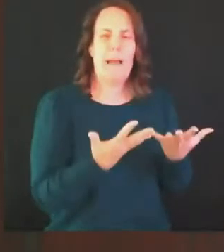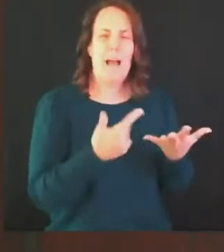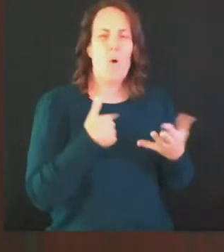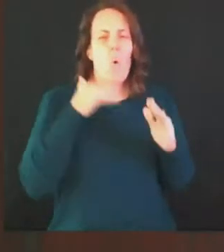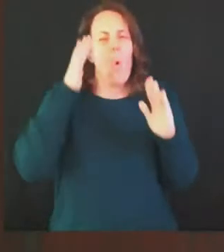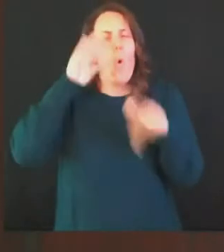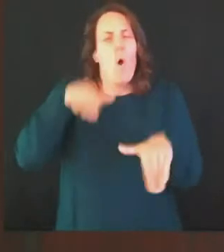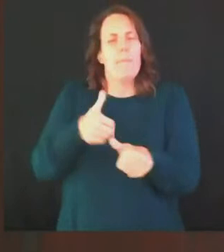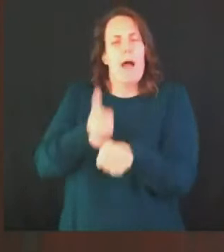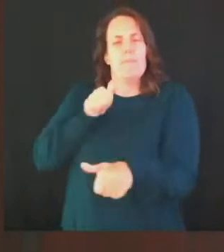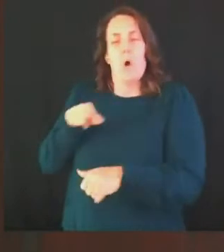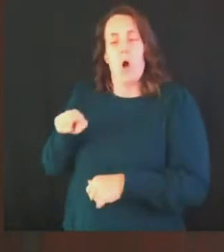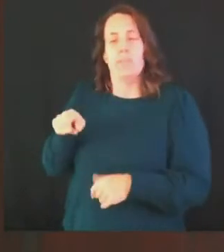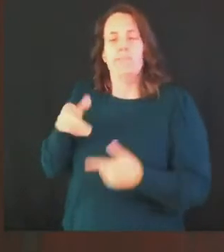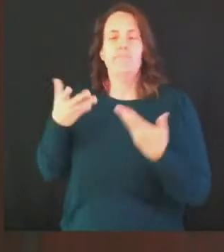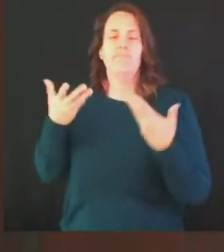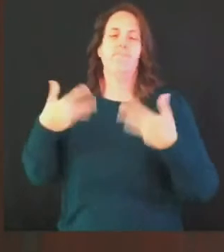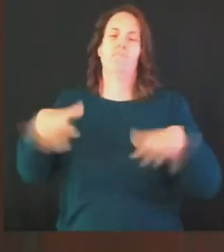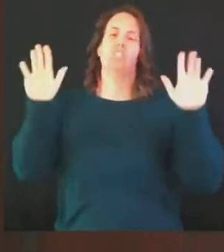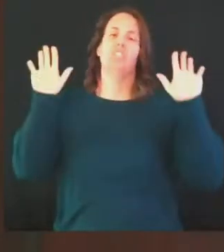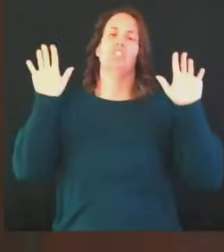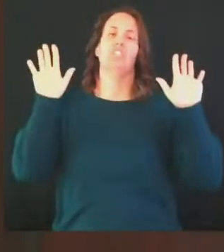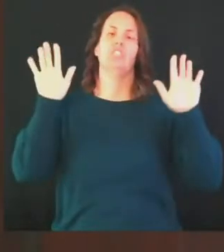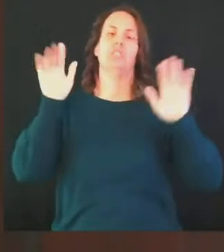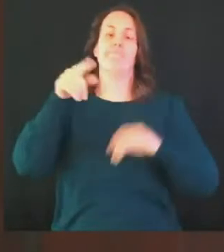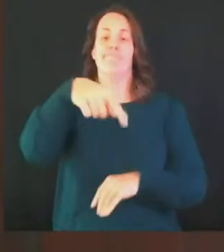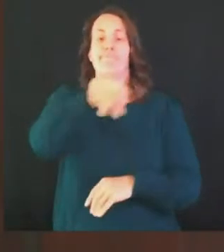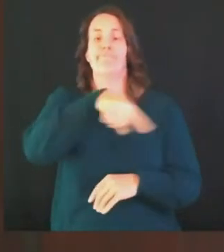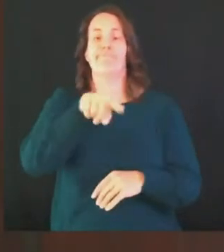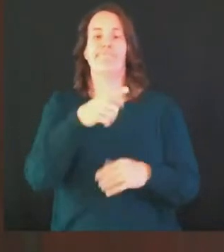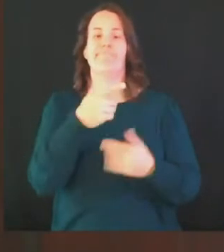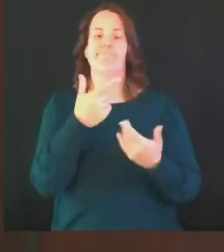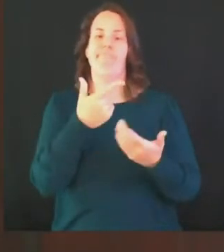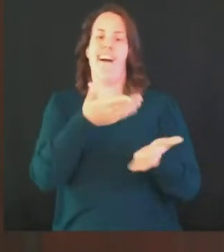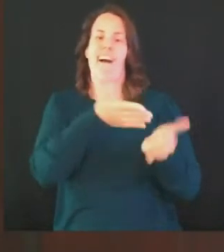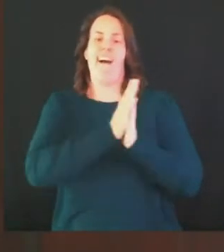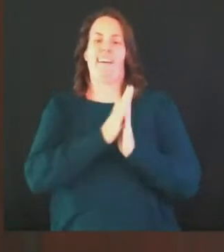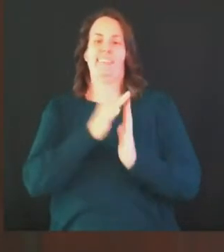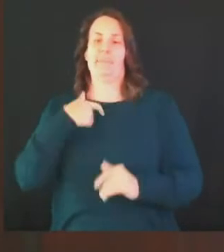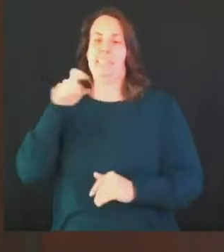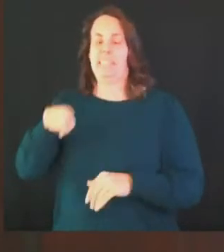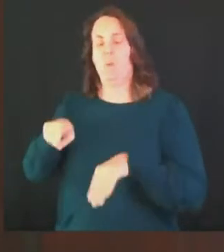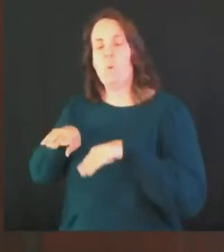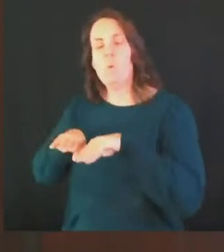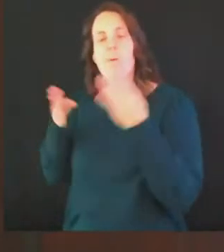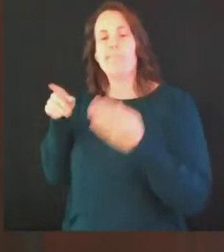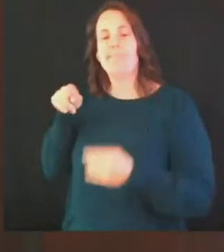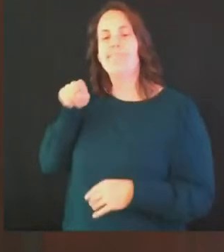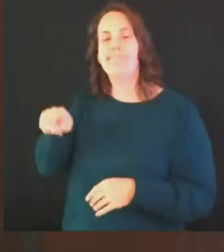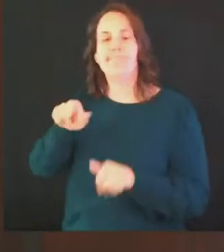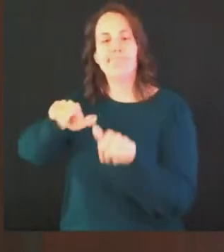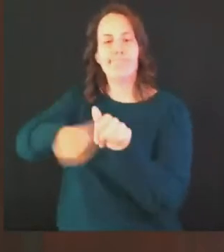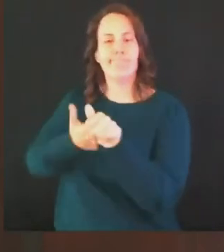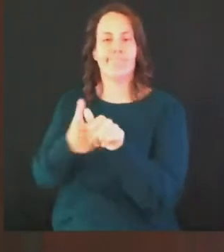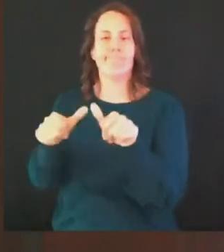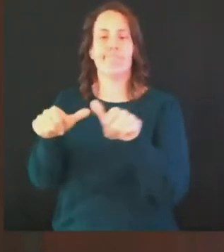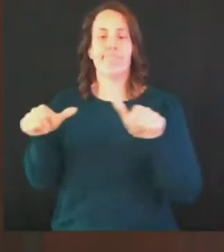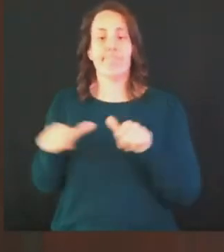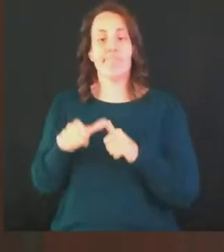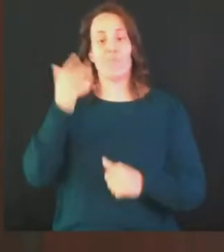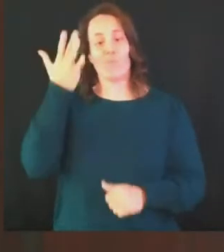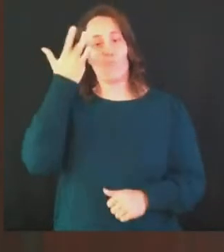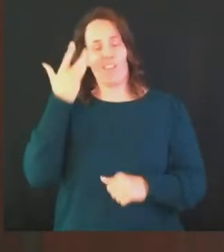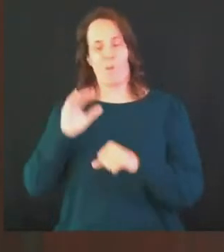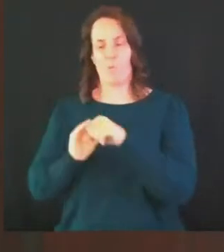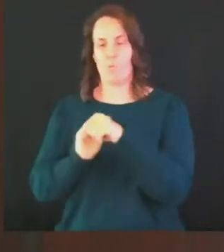care facility in Milwaukee due to increased COVID-19 hospitalizations and the strain this surge is